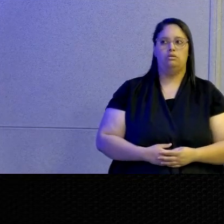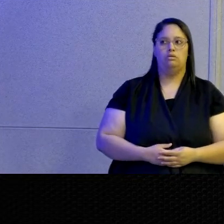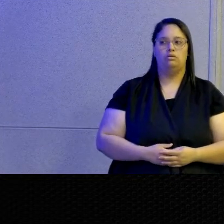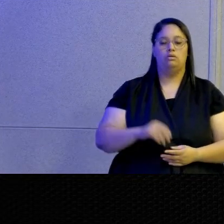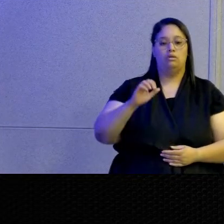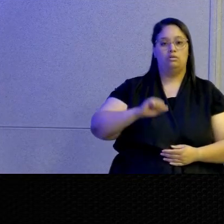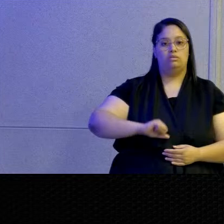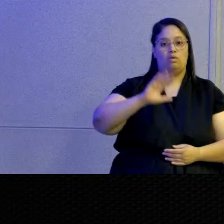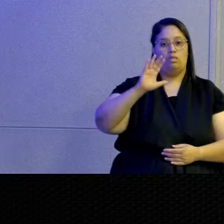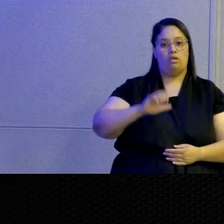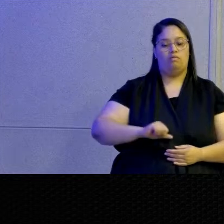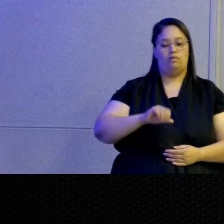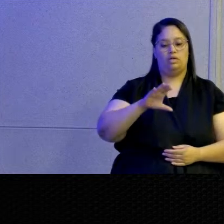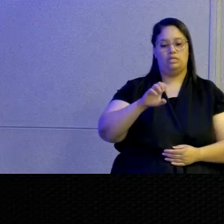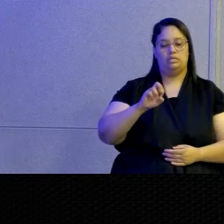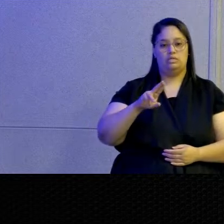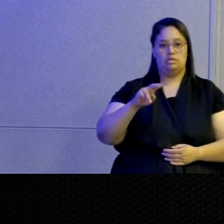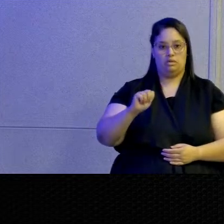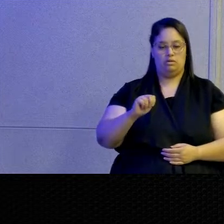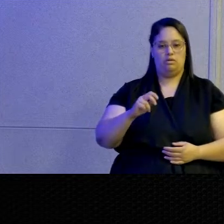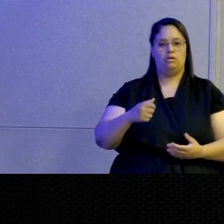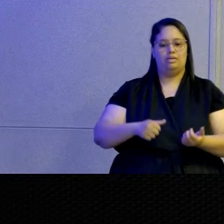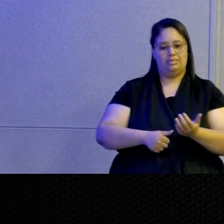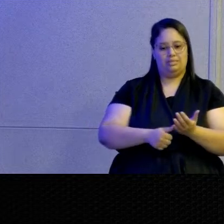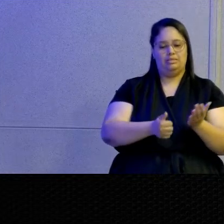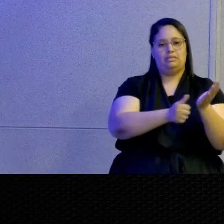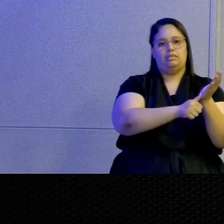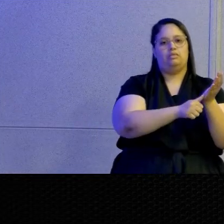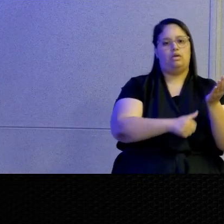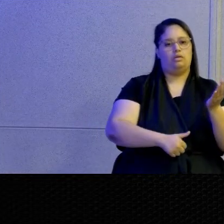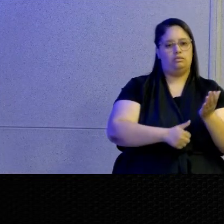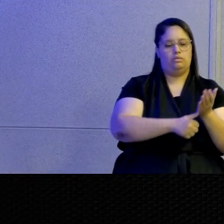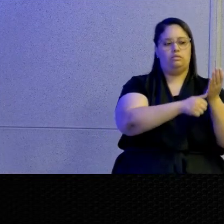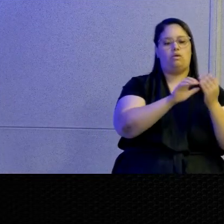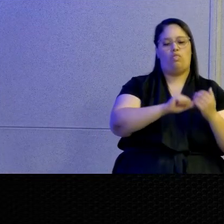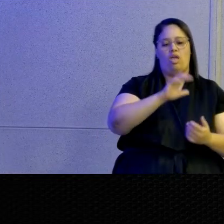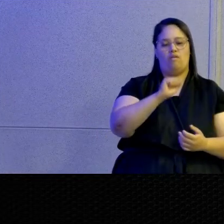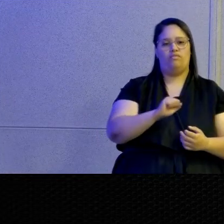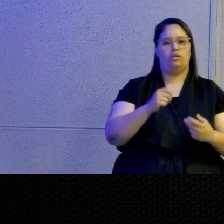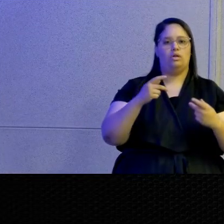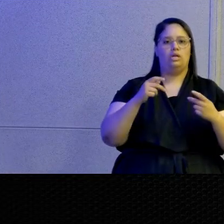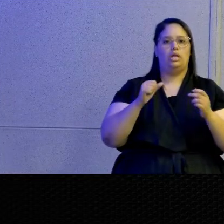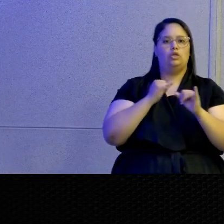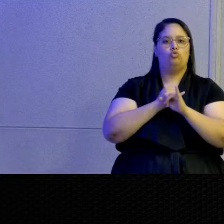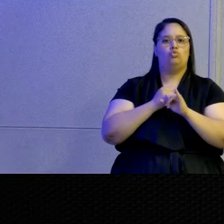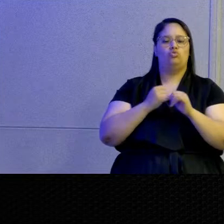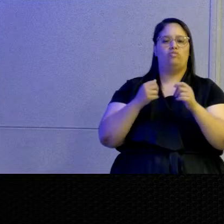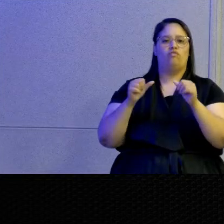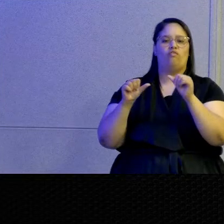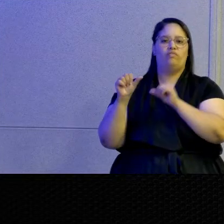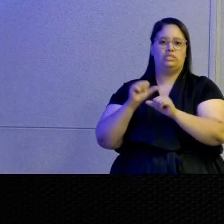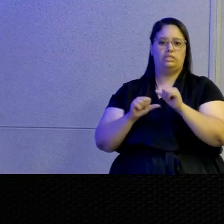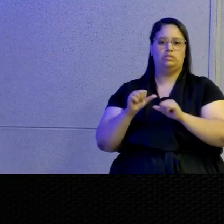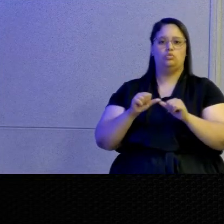South Africa CERN assists the South African Institute of Physics to generate questions for the